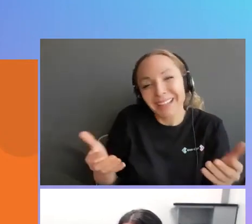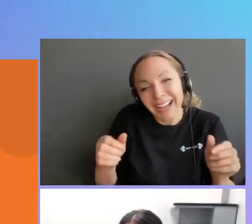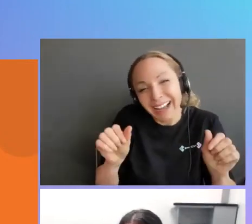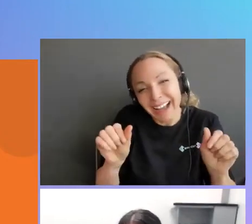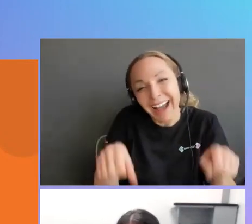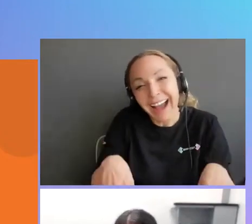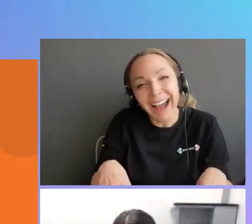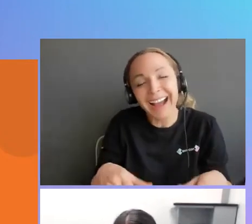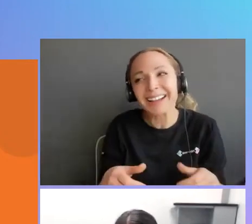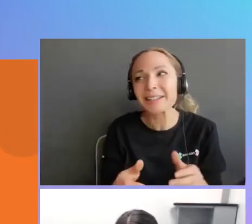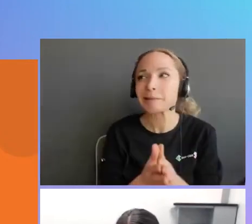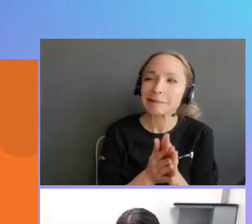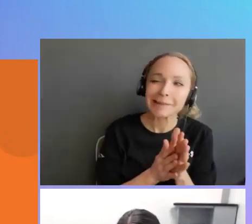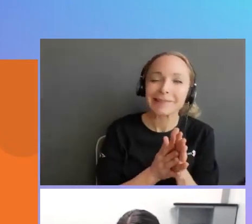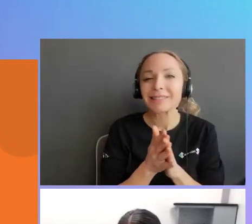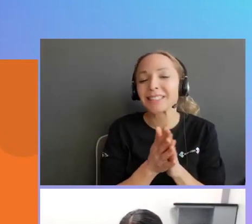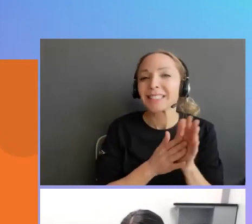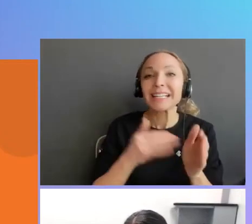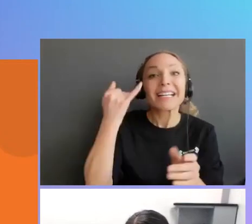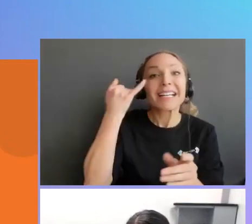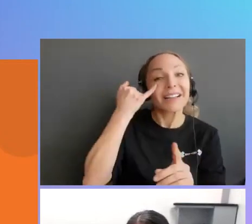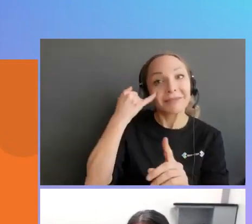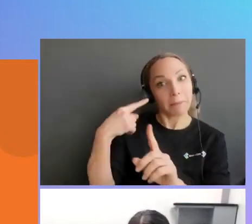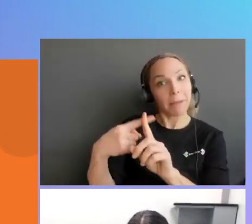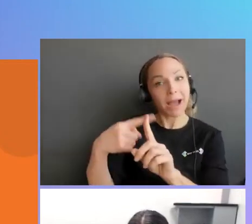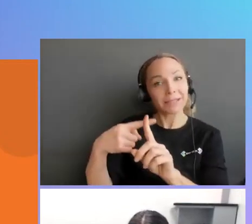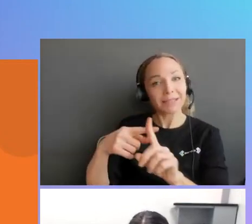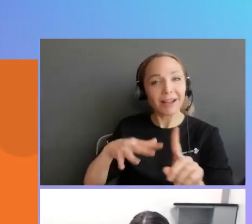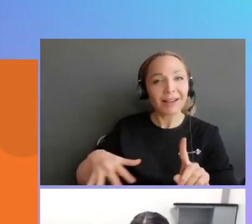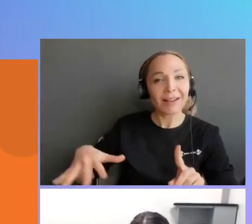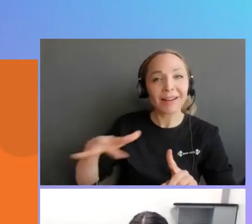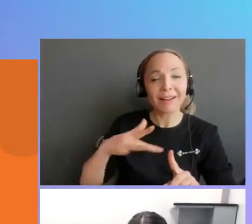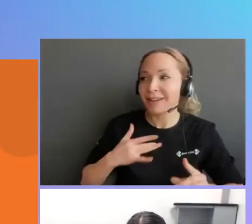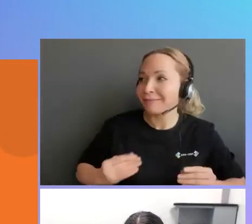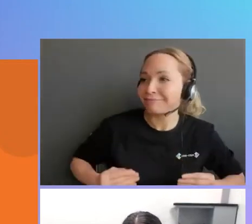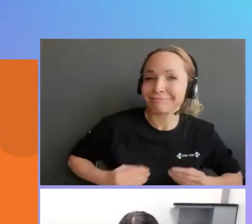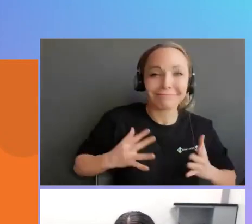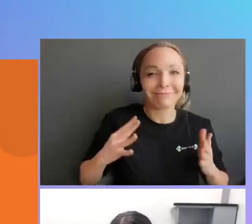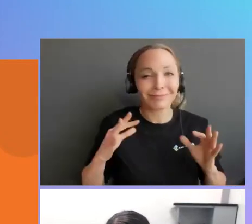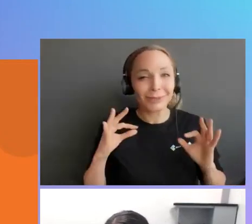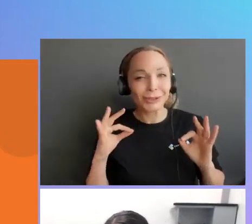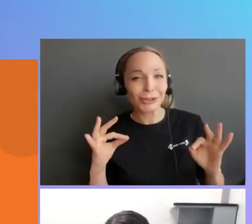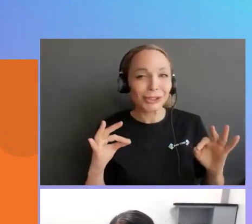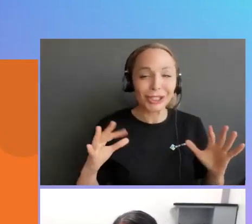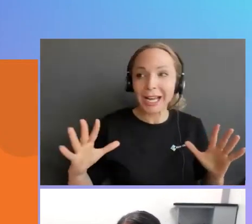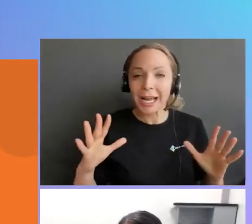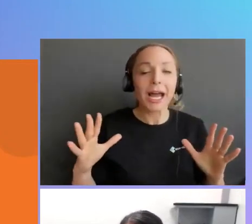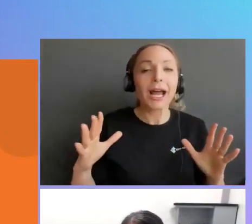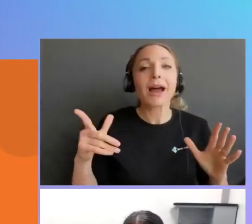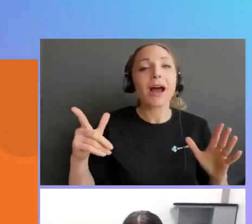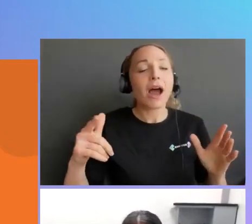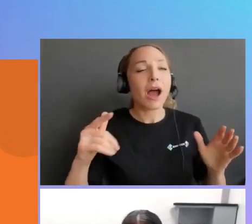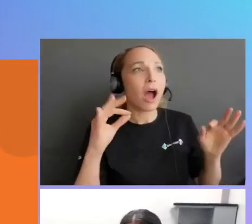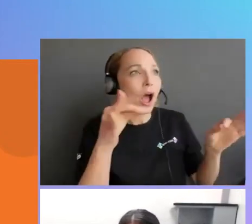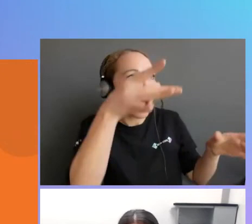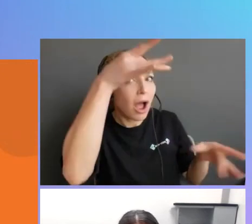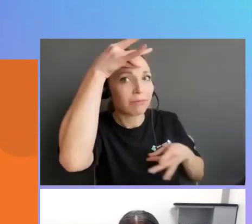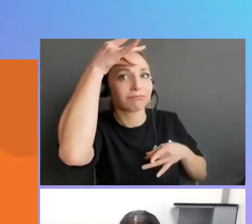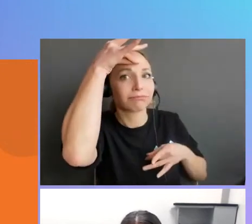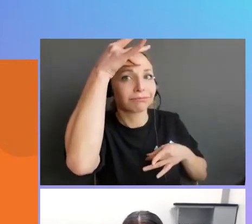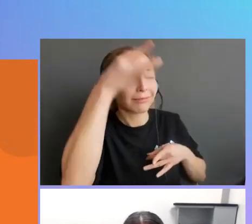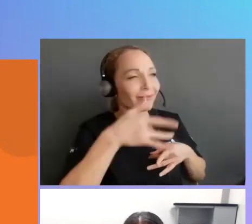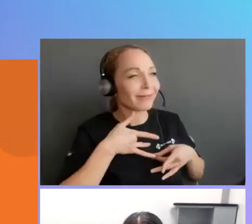a lot more likely that change is going to stick and that we'll be able to replicate it. And then the big key is